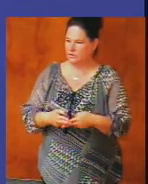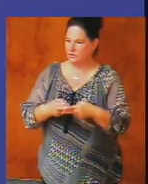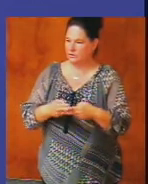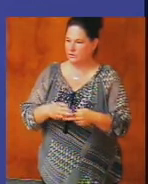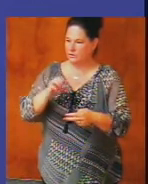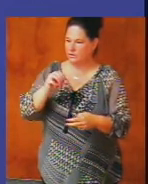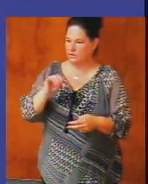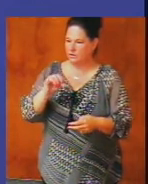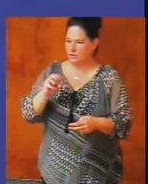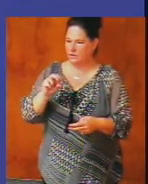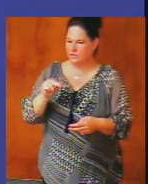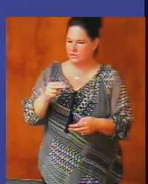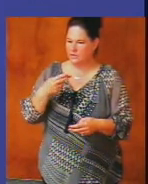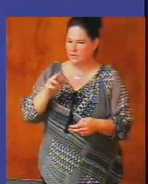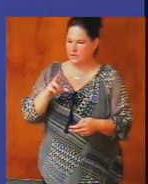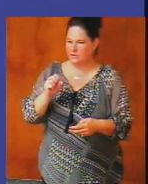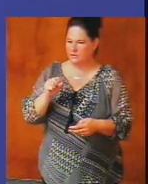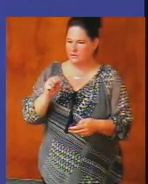heresy.